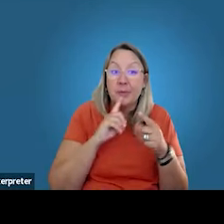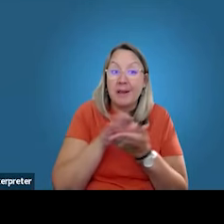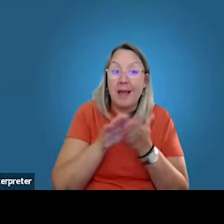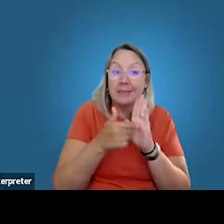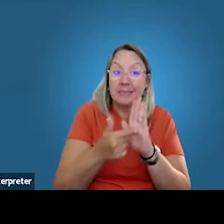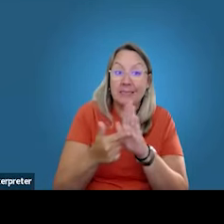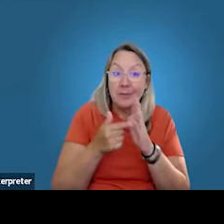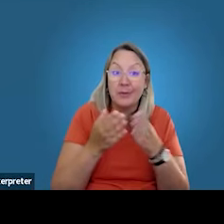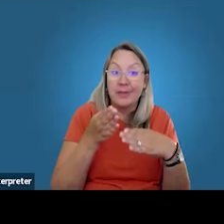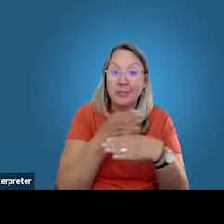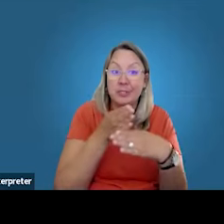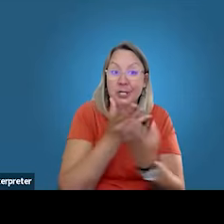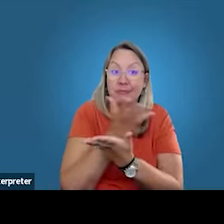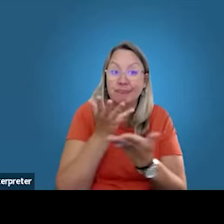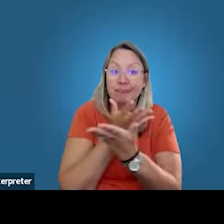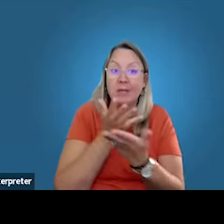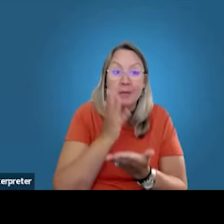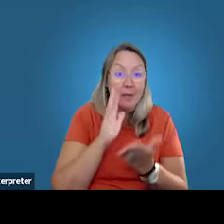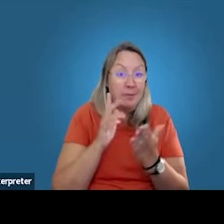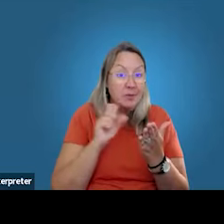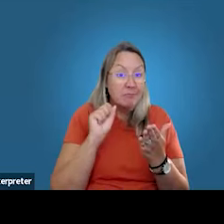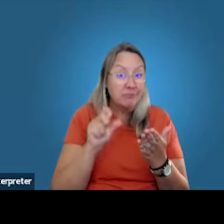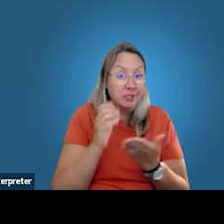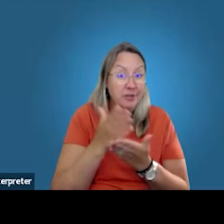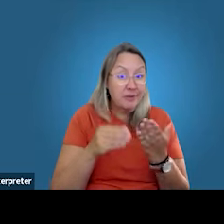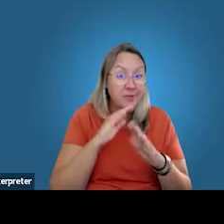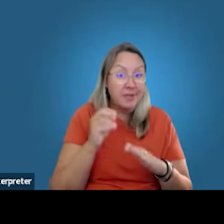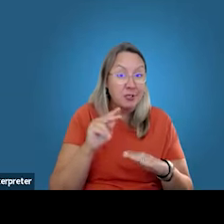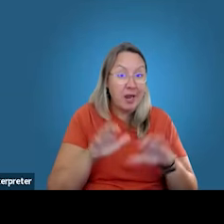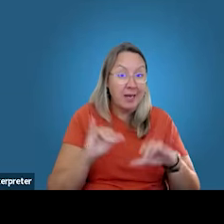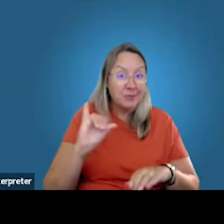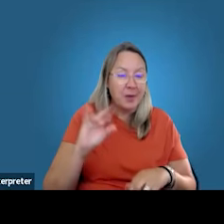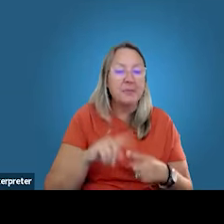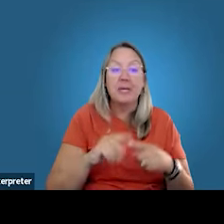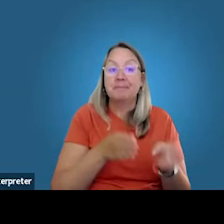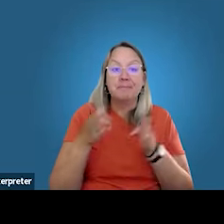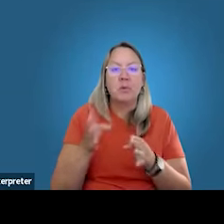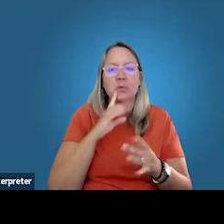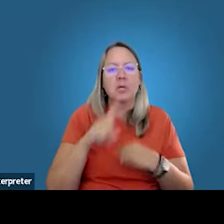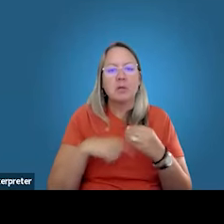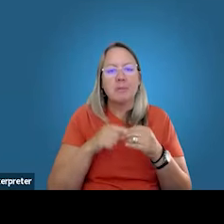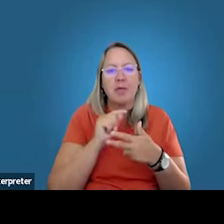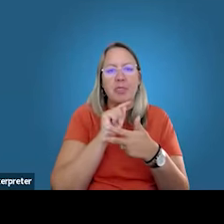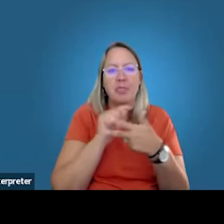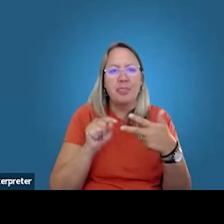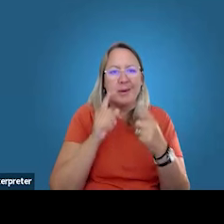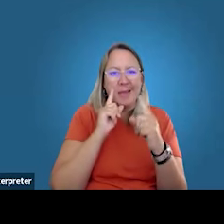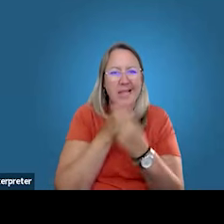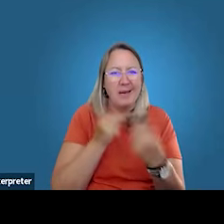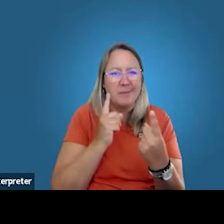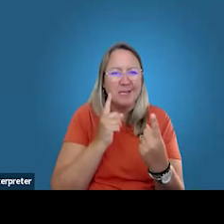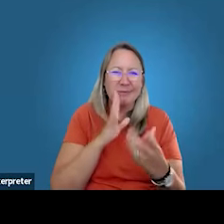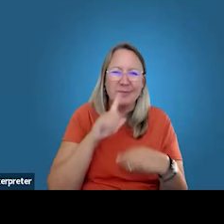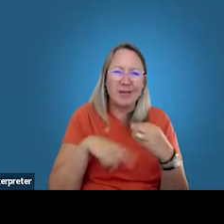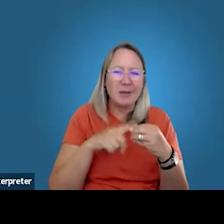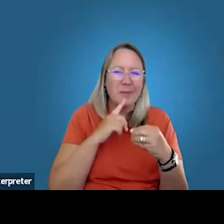they heard there, maybe add them to the chat and we'll carry on. Okay, so we're going to talk about 3 enemies when it comes to